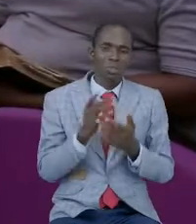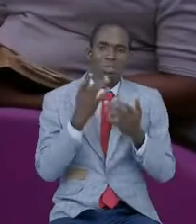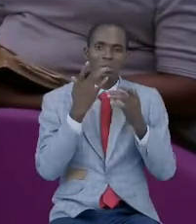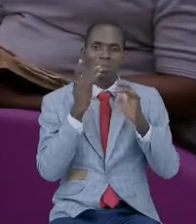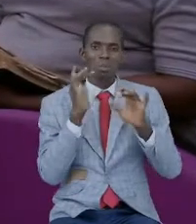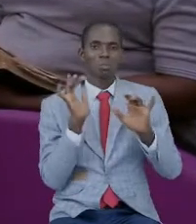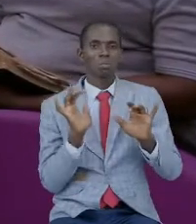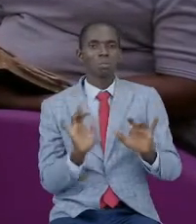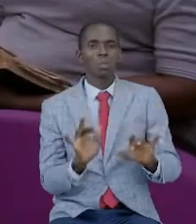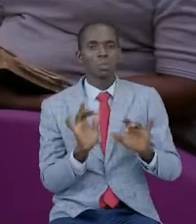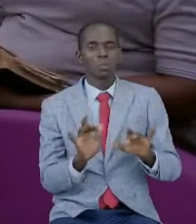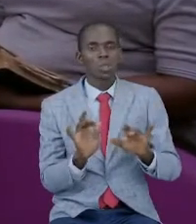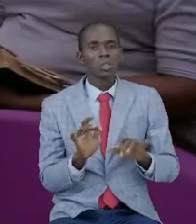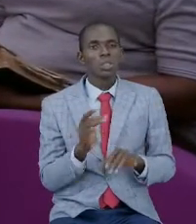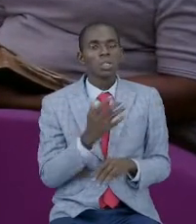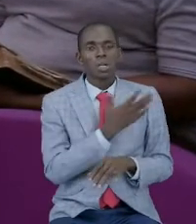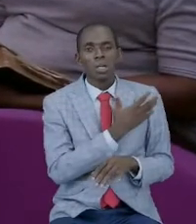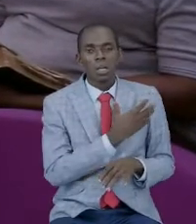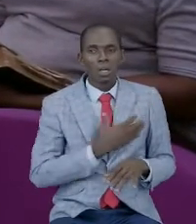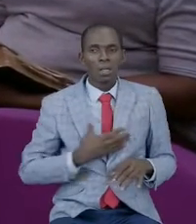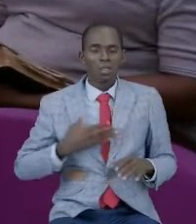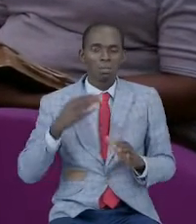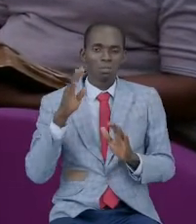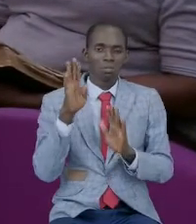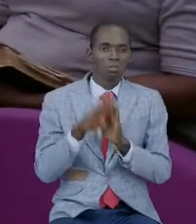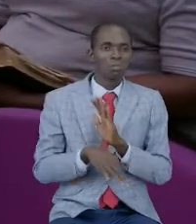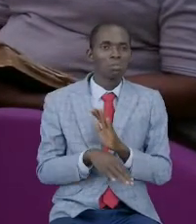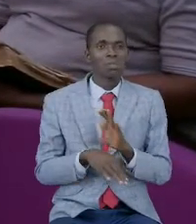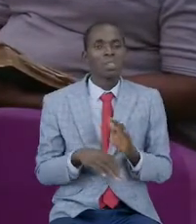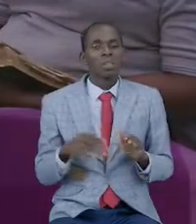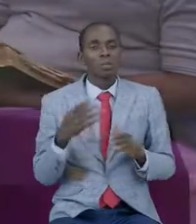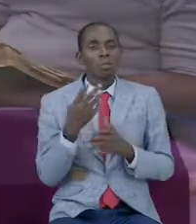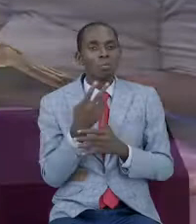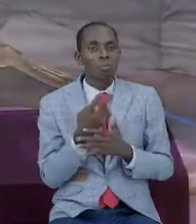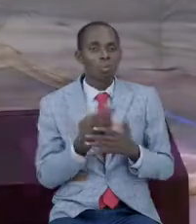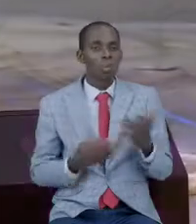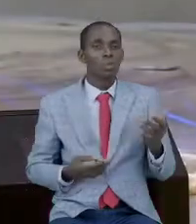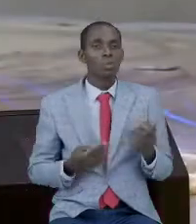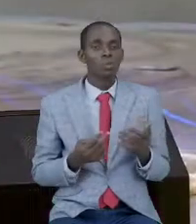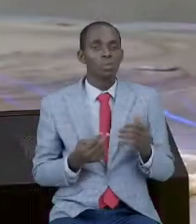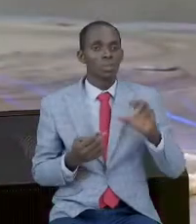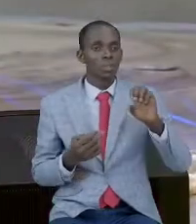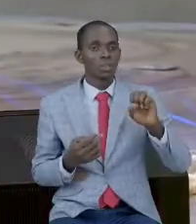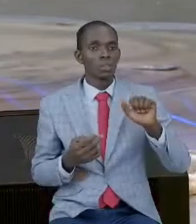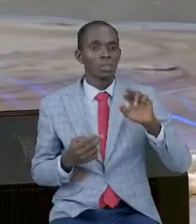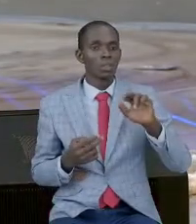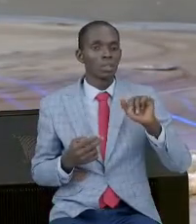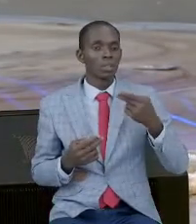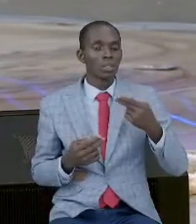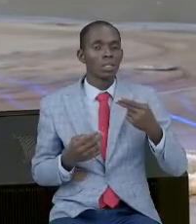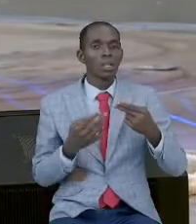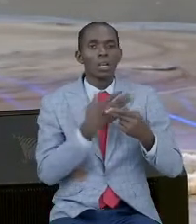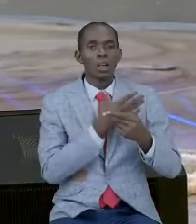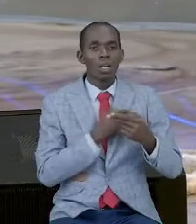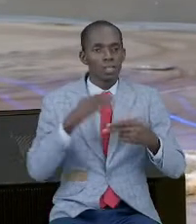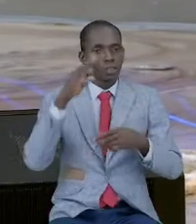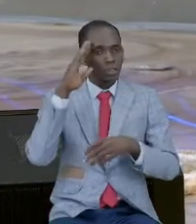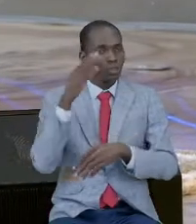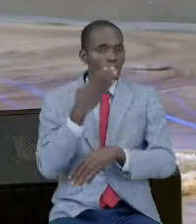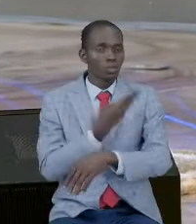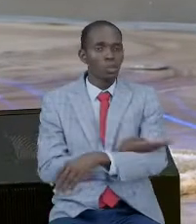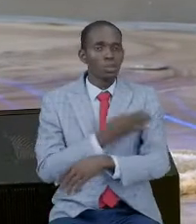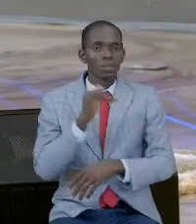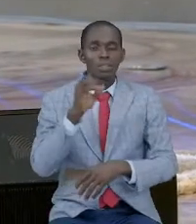and deriding both Sarah and the son Isaac, that son